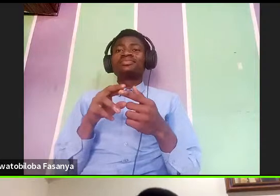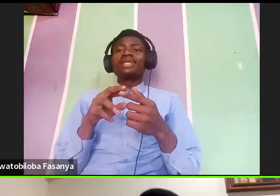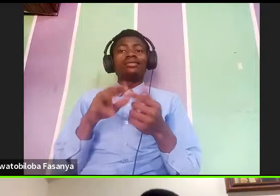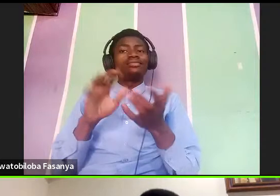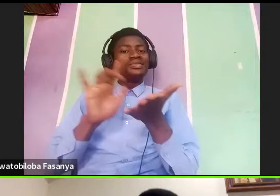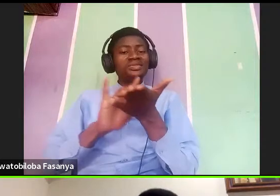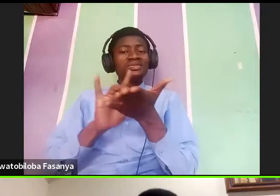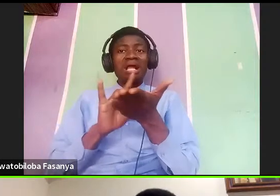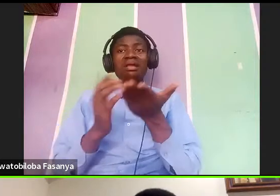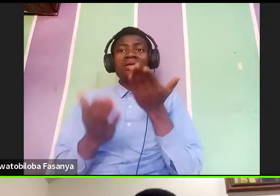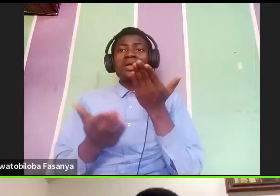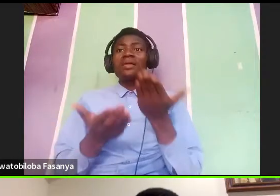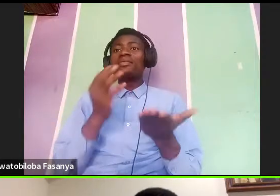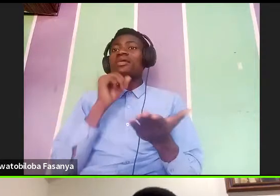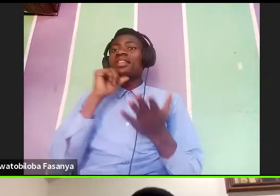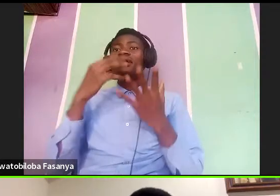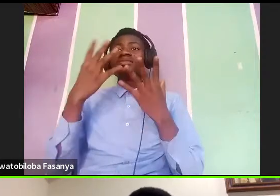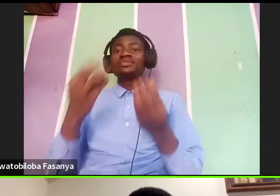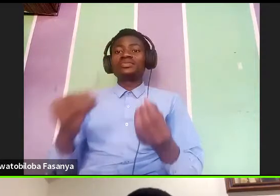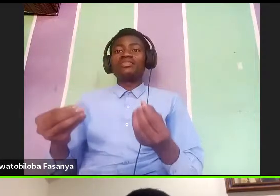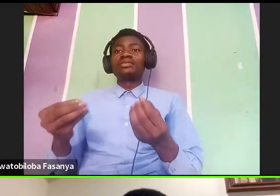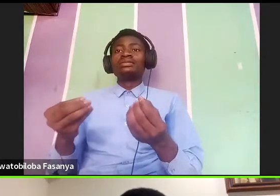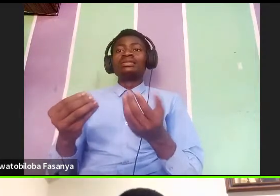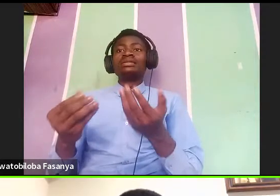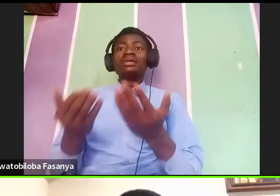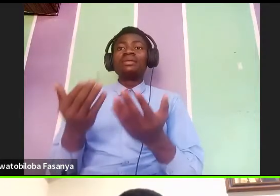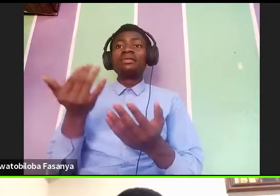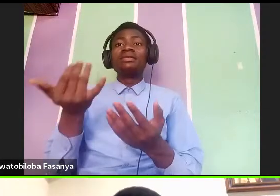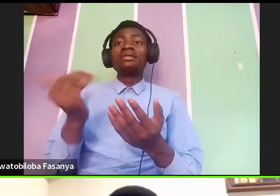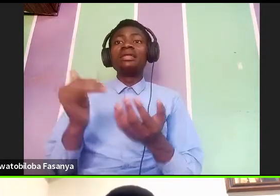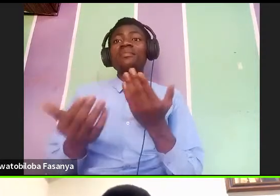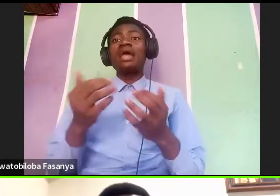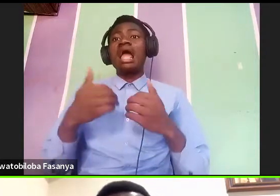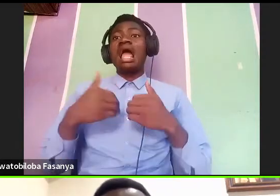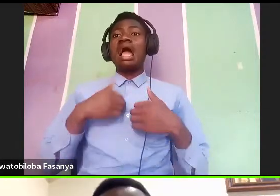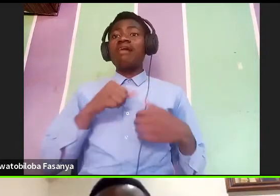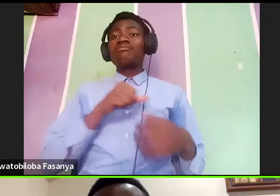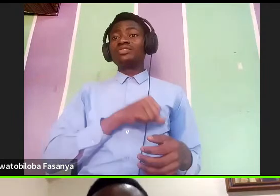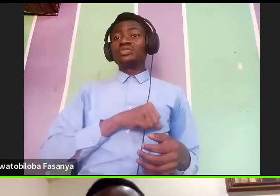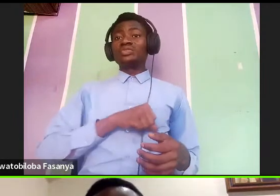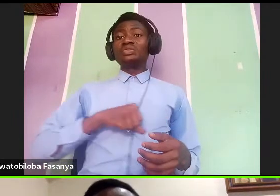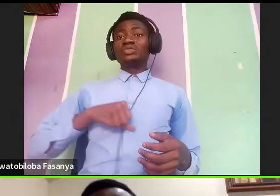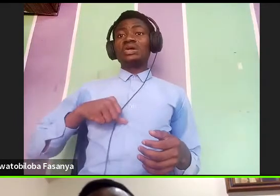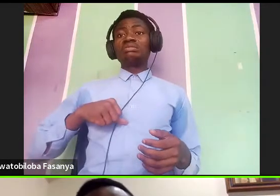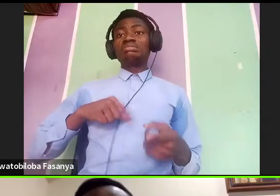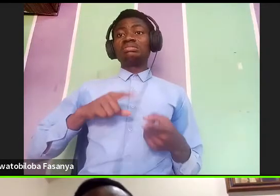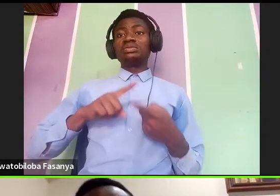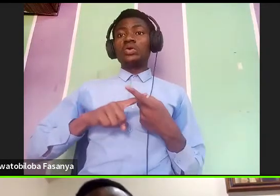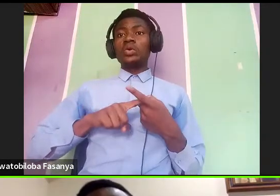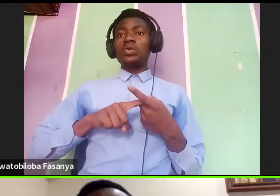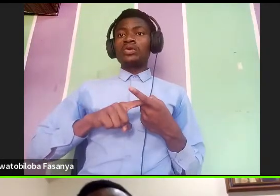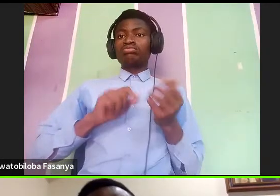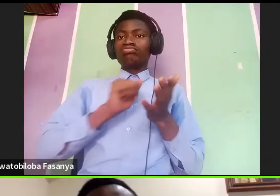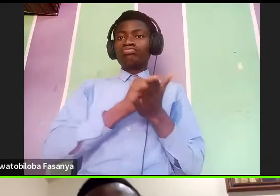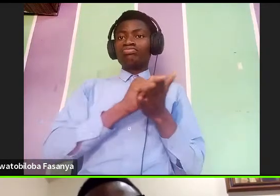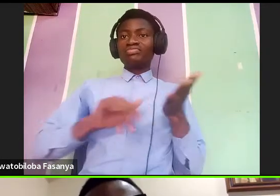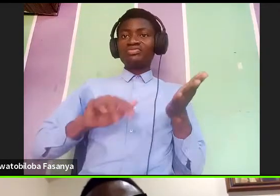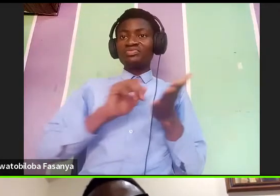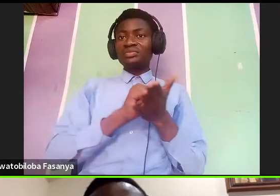of a surgery where they need to put a nick and drain out the pus. So mainly, I